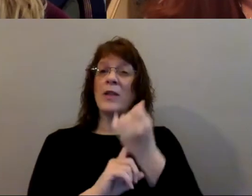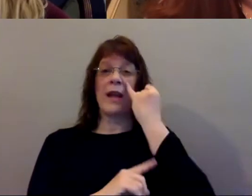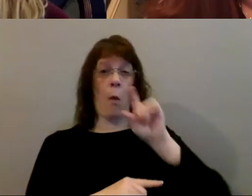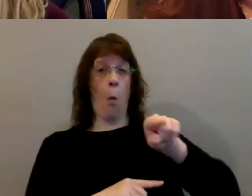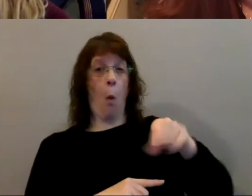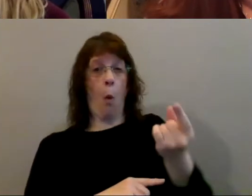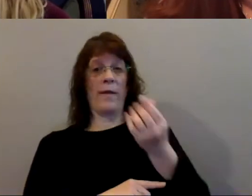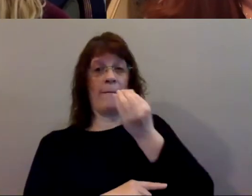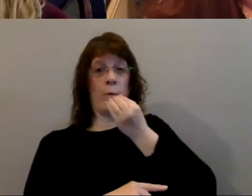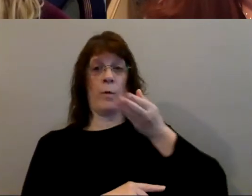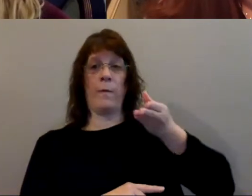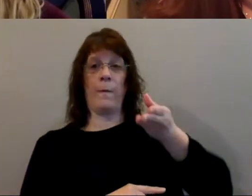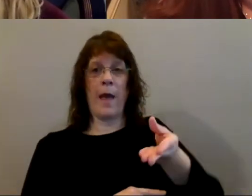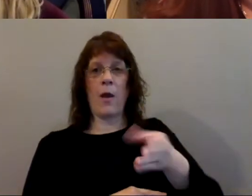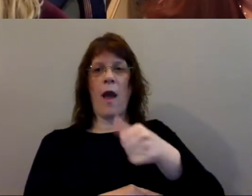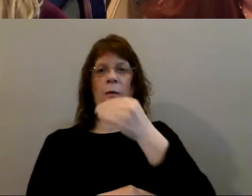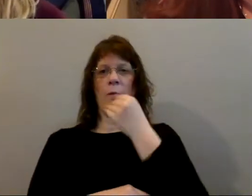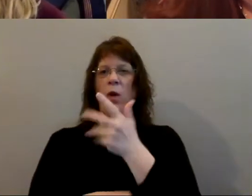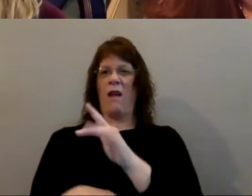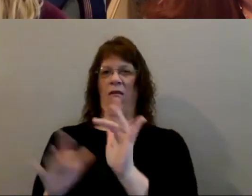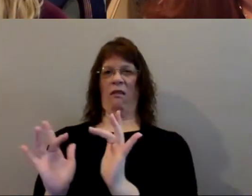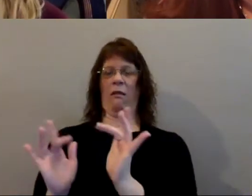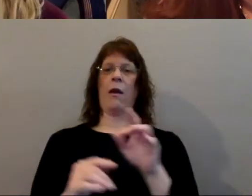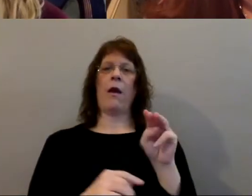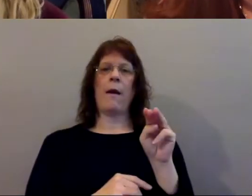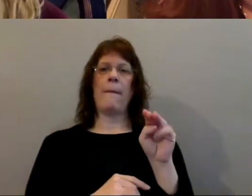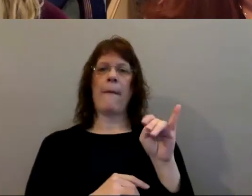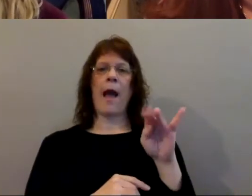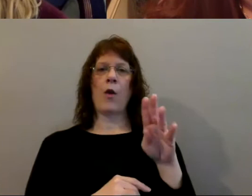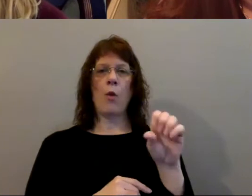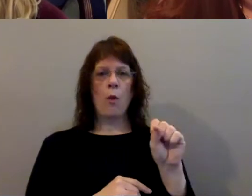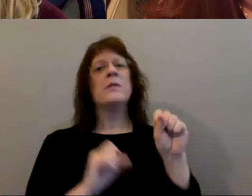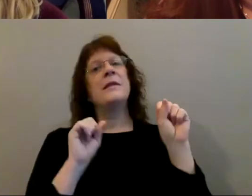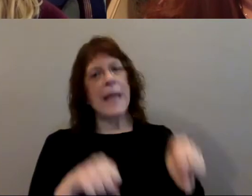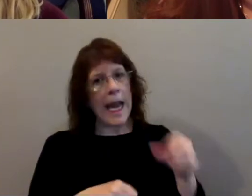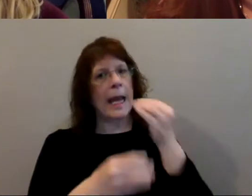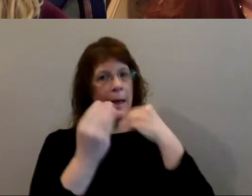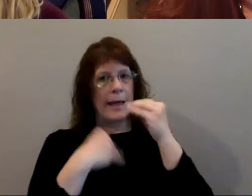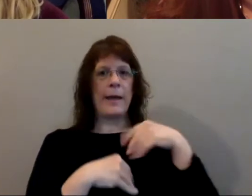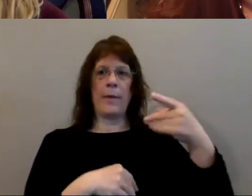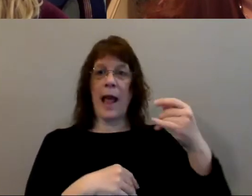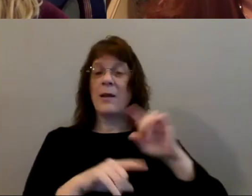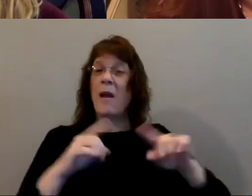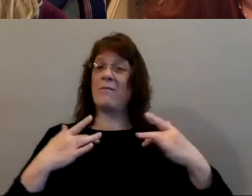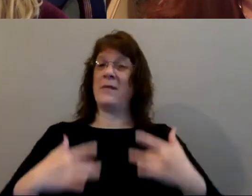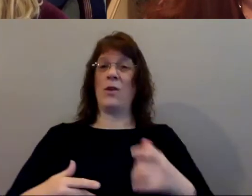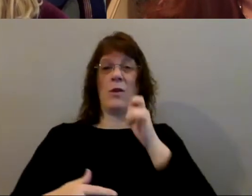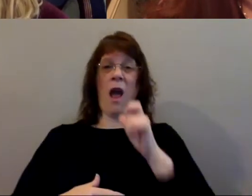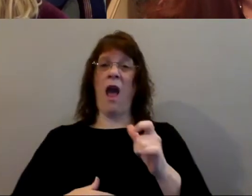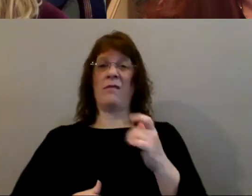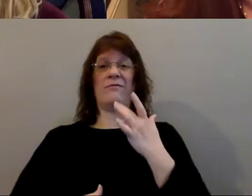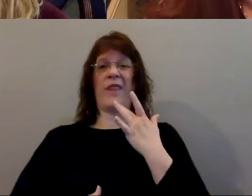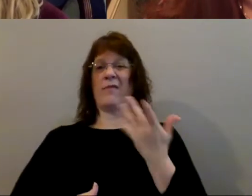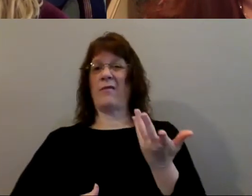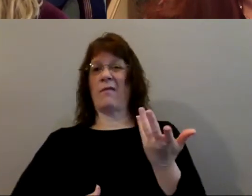if like the other food is kind of icky, microbes often can eat the plastic, but it's just usually not very favorable for them, and